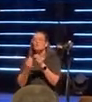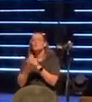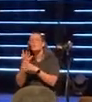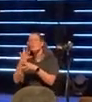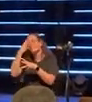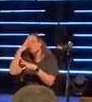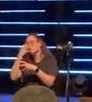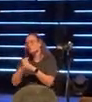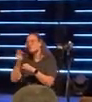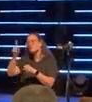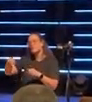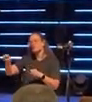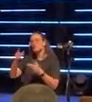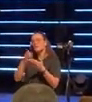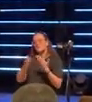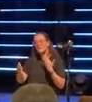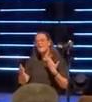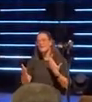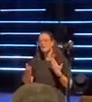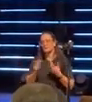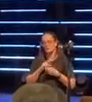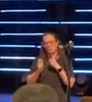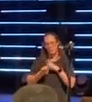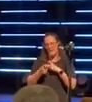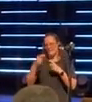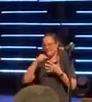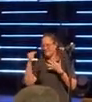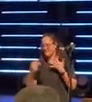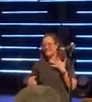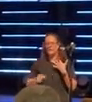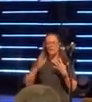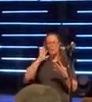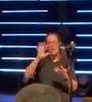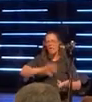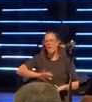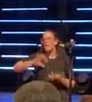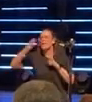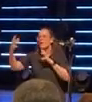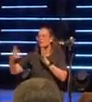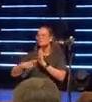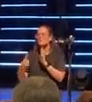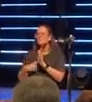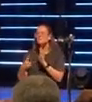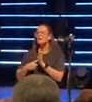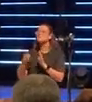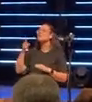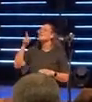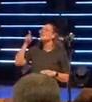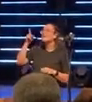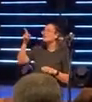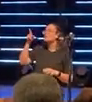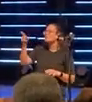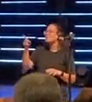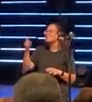in you as things are going to change, details are going to be upside down sometimes. Father, that you would be